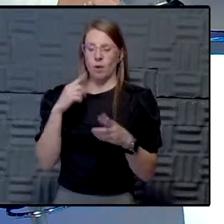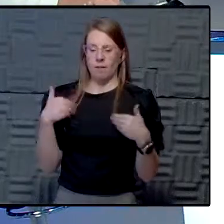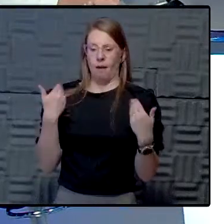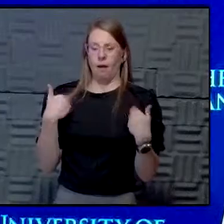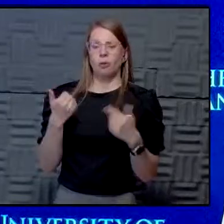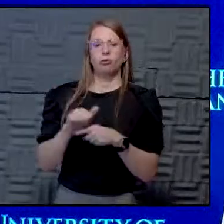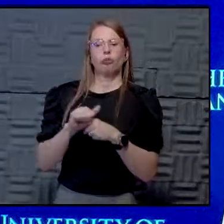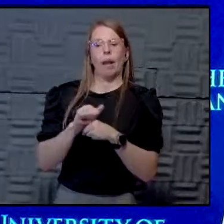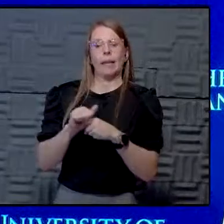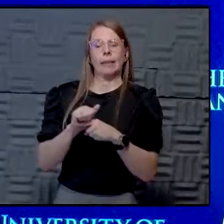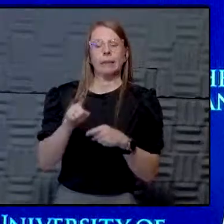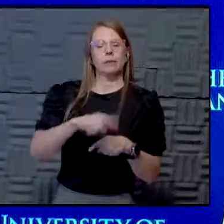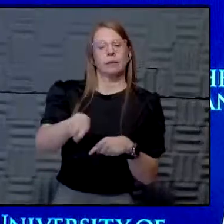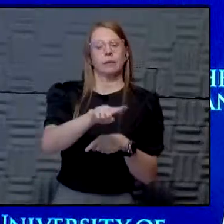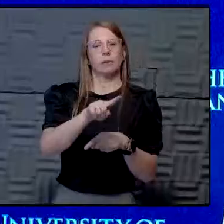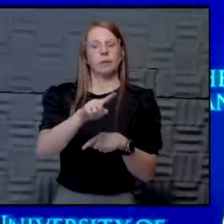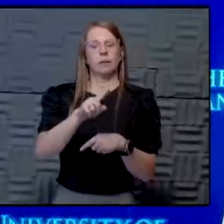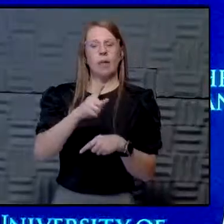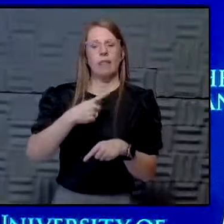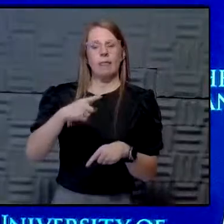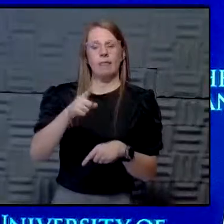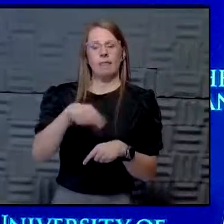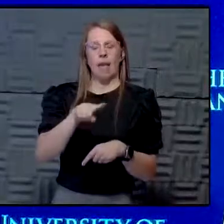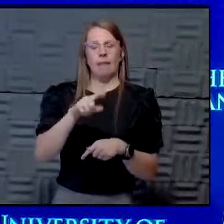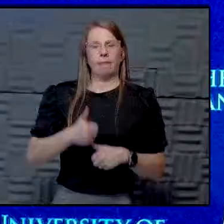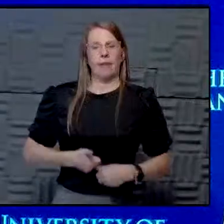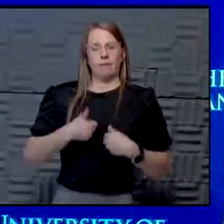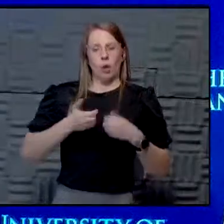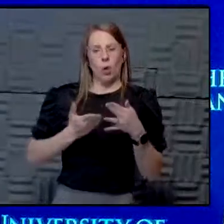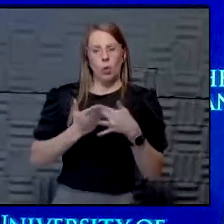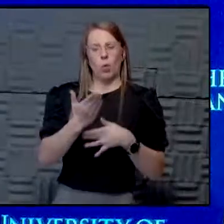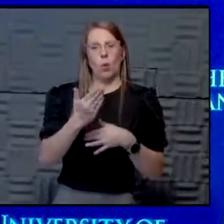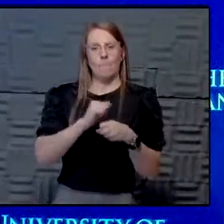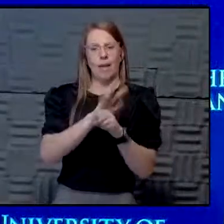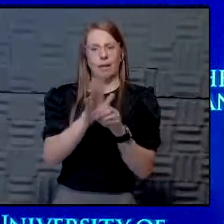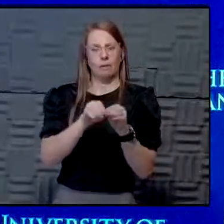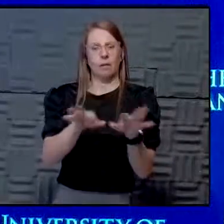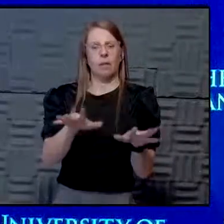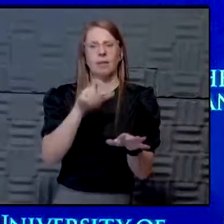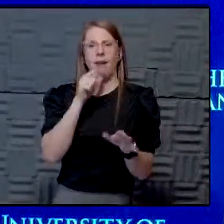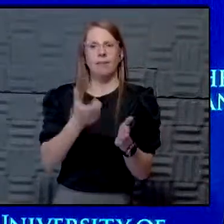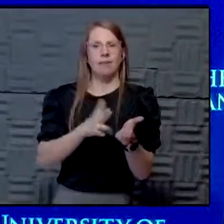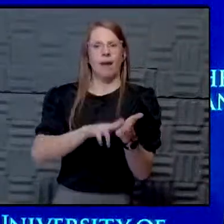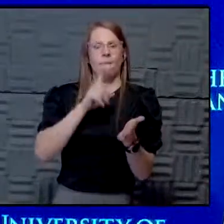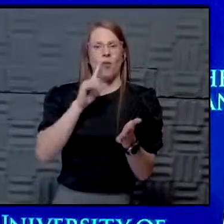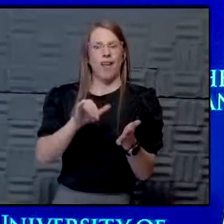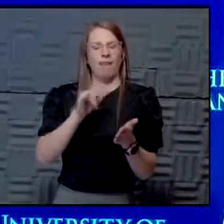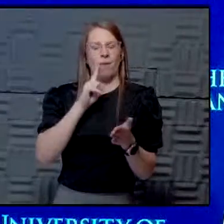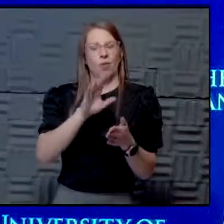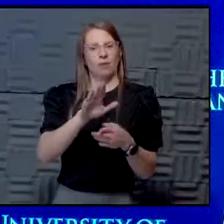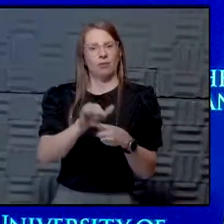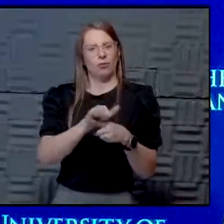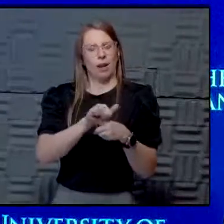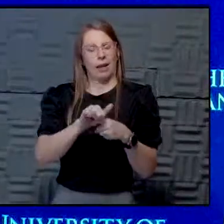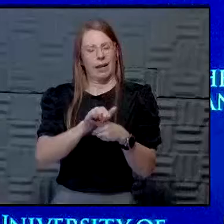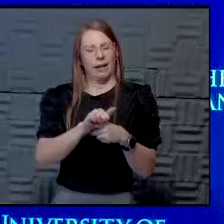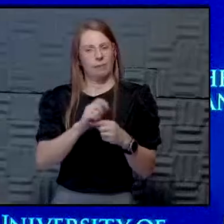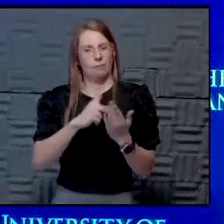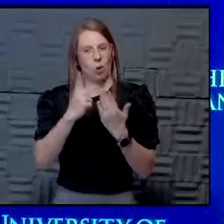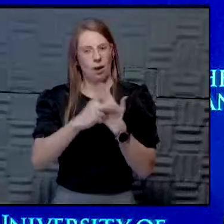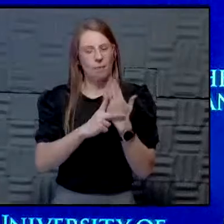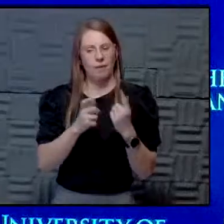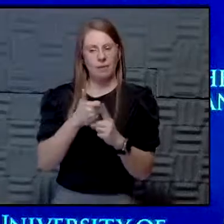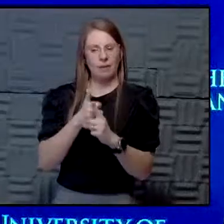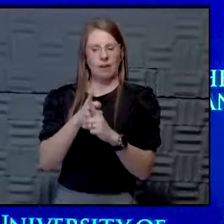because some of them who lived through this pandemic, they didn't really sign up for that as part of a training program. They don't have the breadth of experience maybe